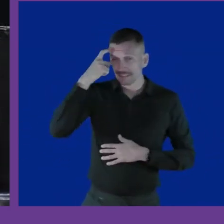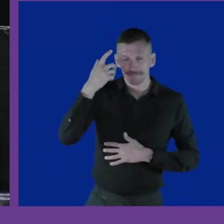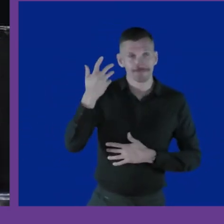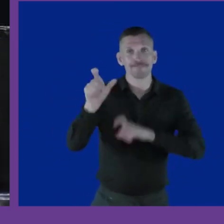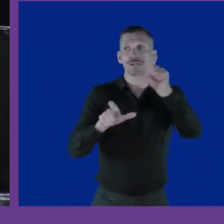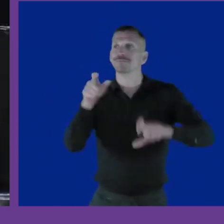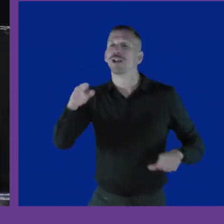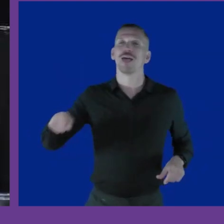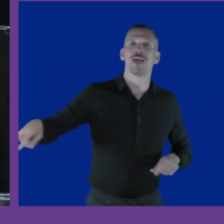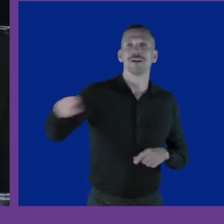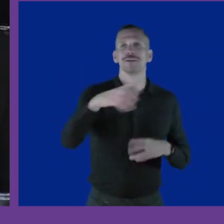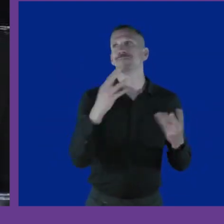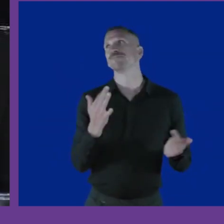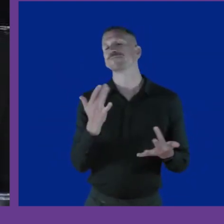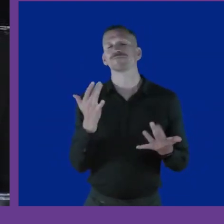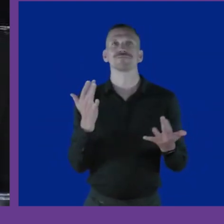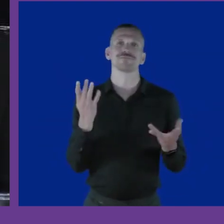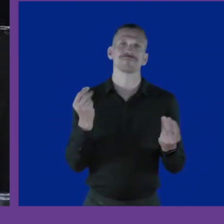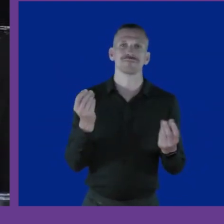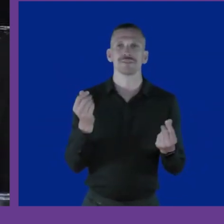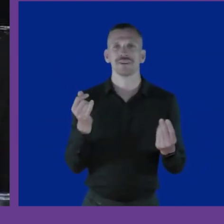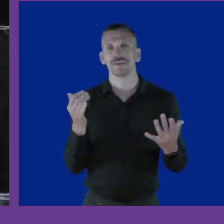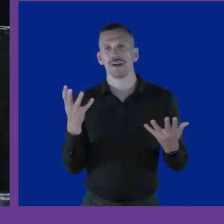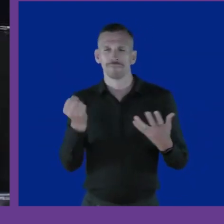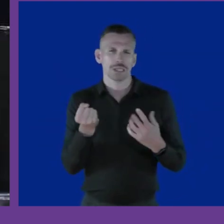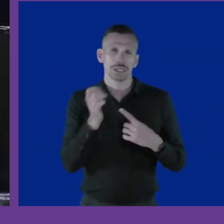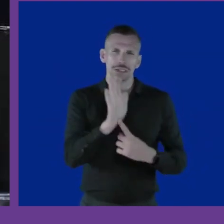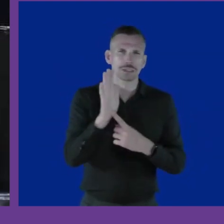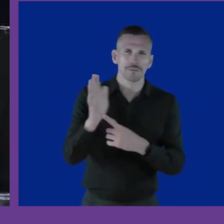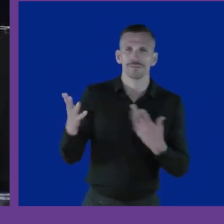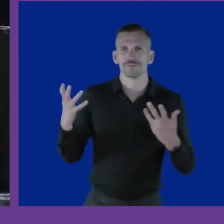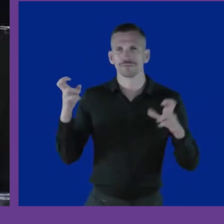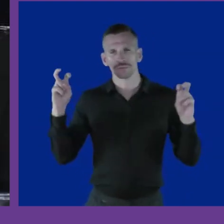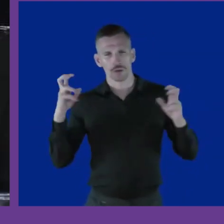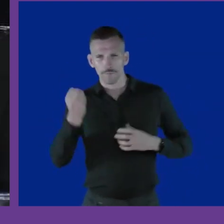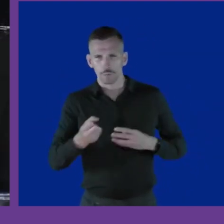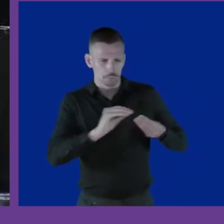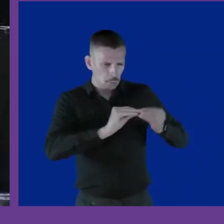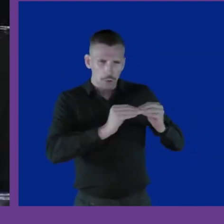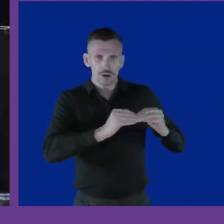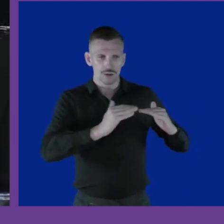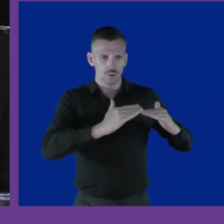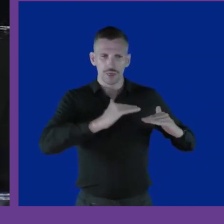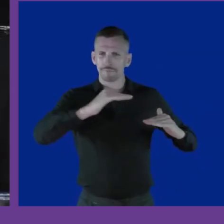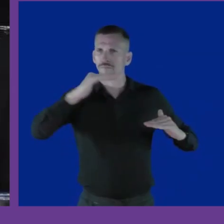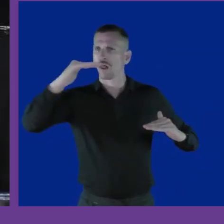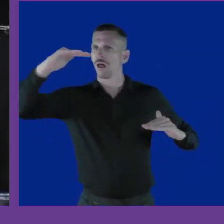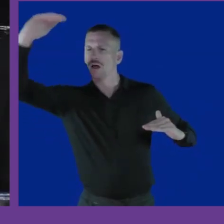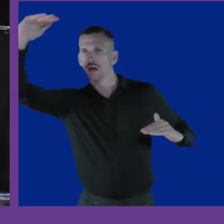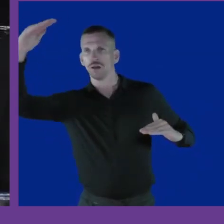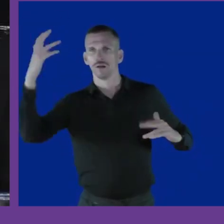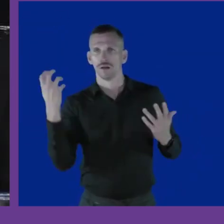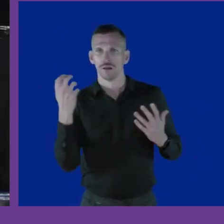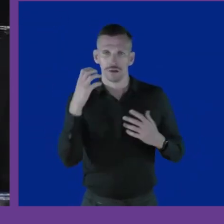today. So I think we need to work on those problems on multiple levels. For people who are using smartphones, we can